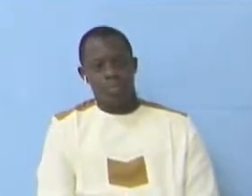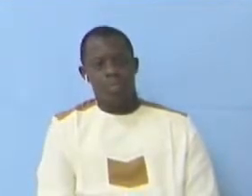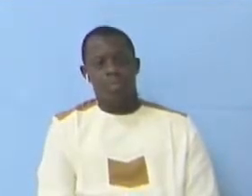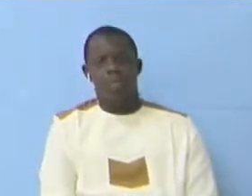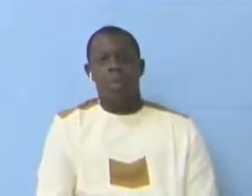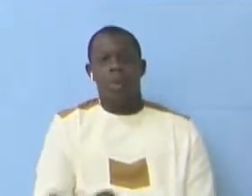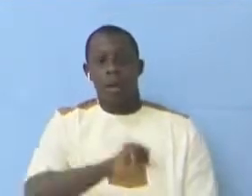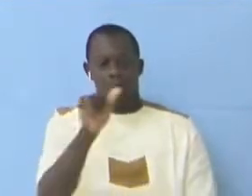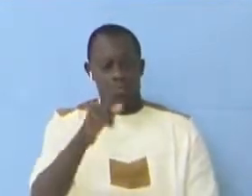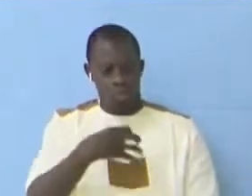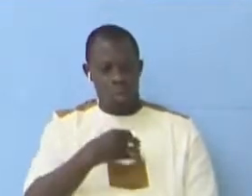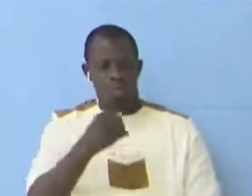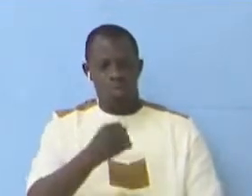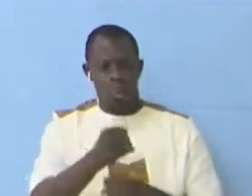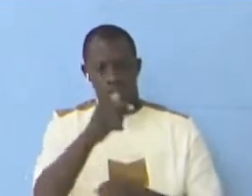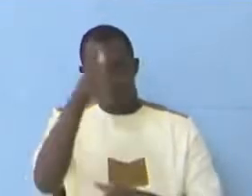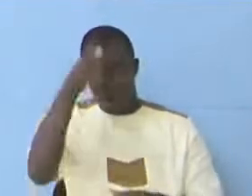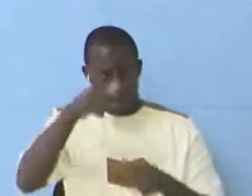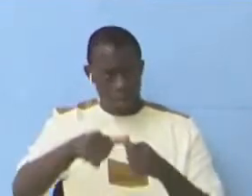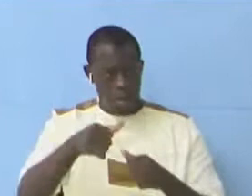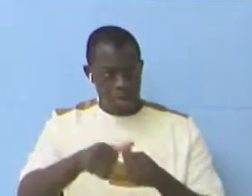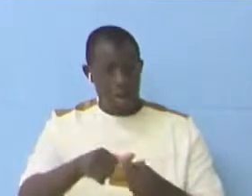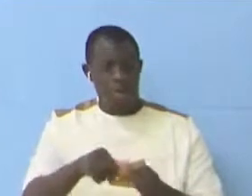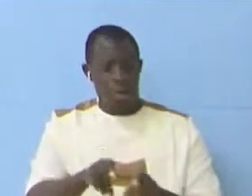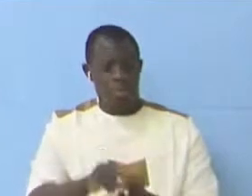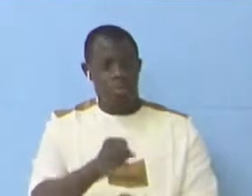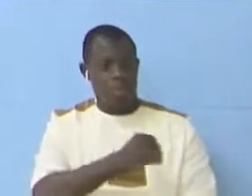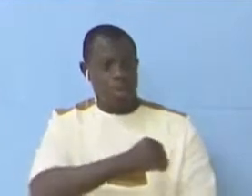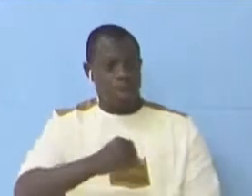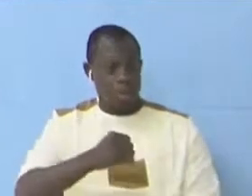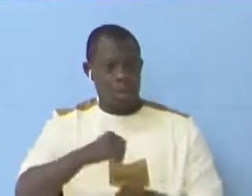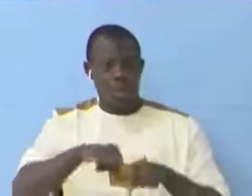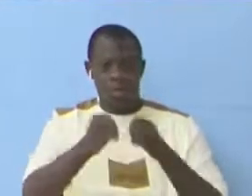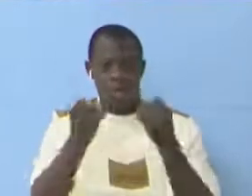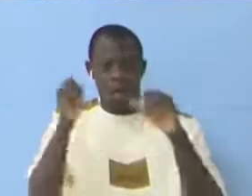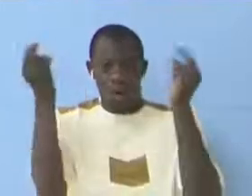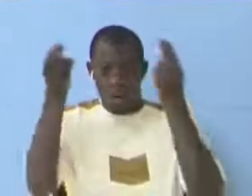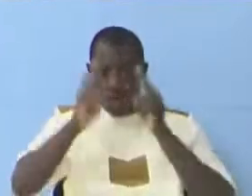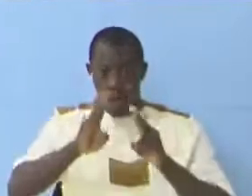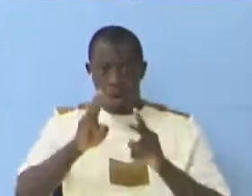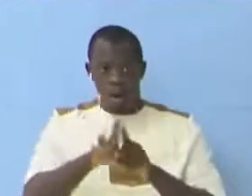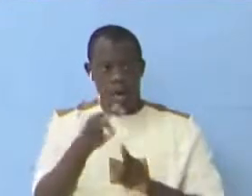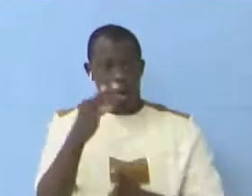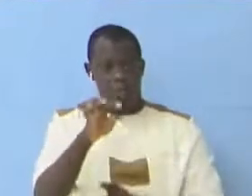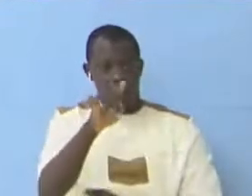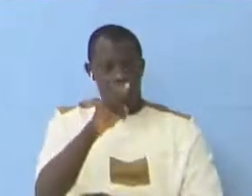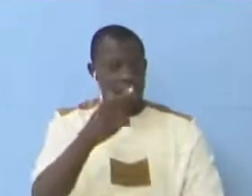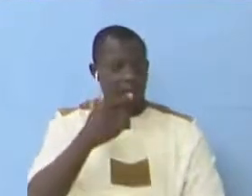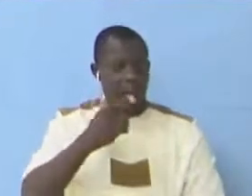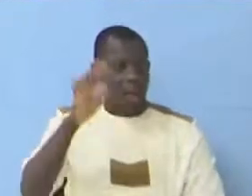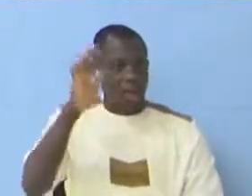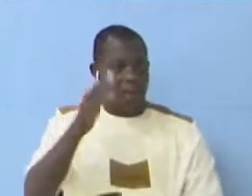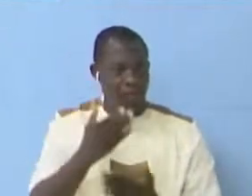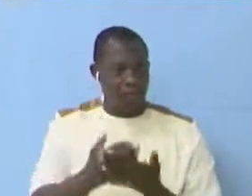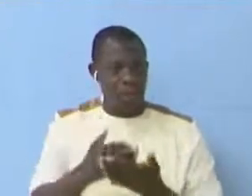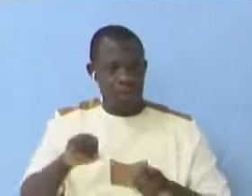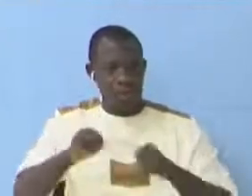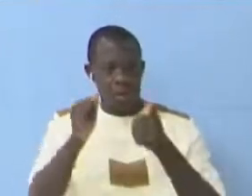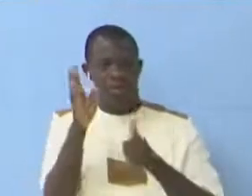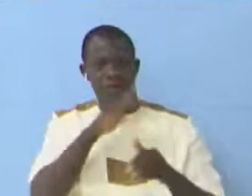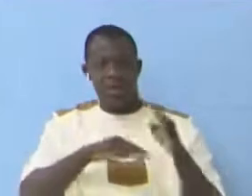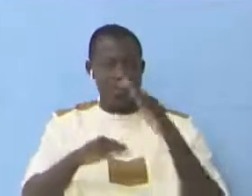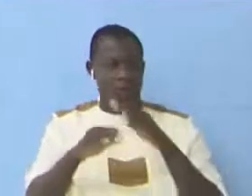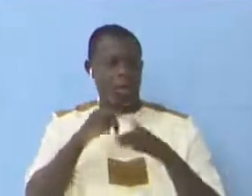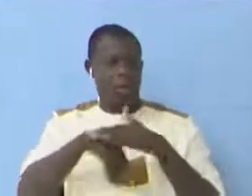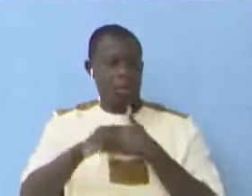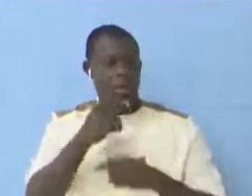and may I remind you that it is a criminal offense to lie under oath in this country. It is also an